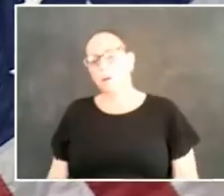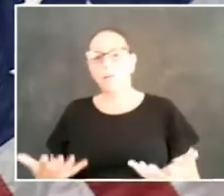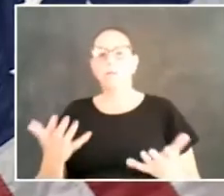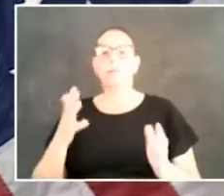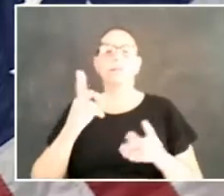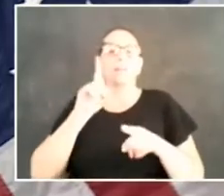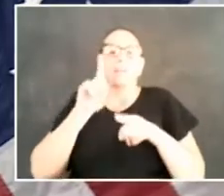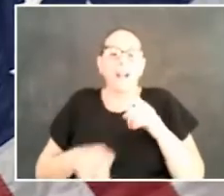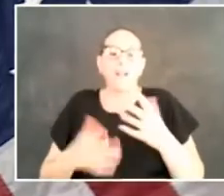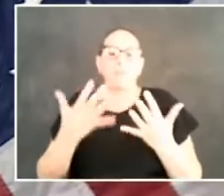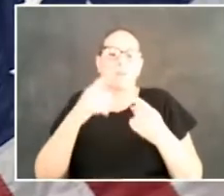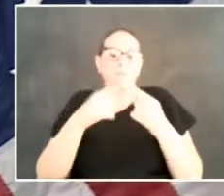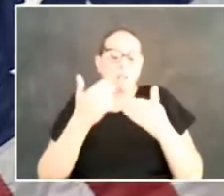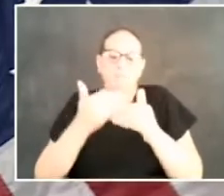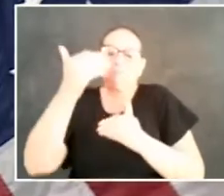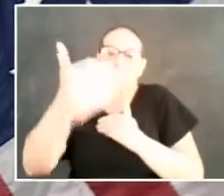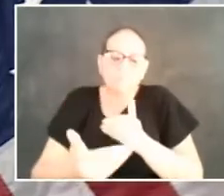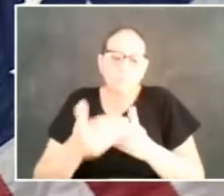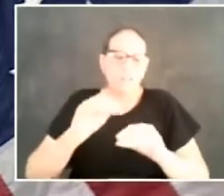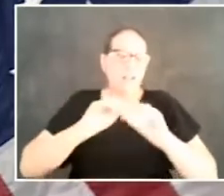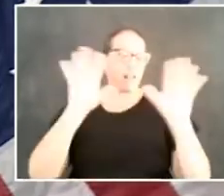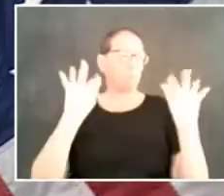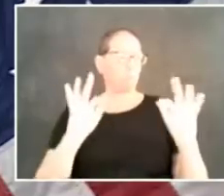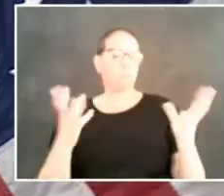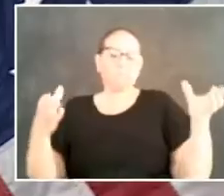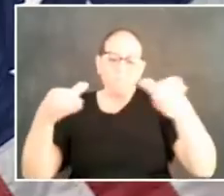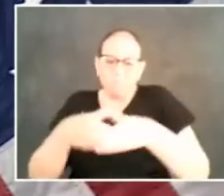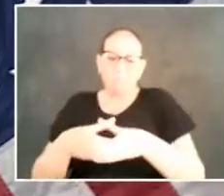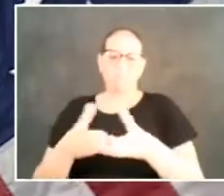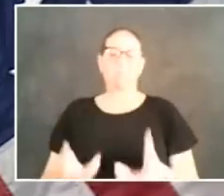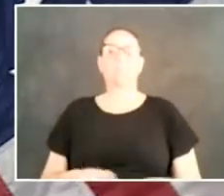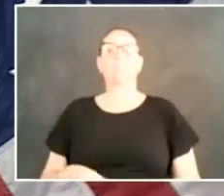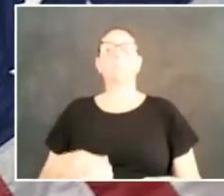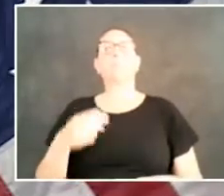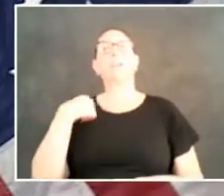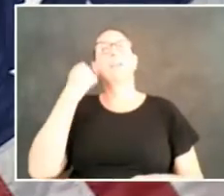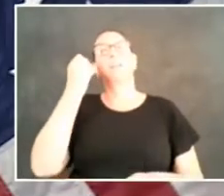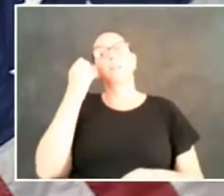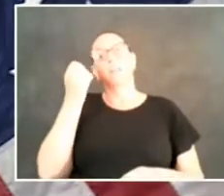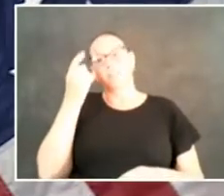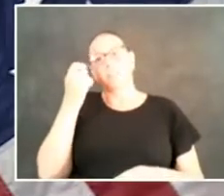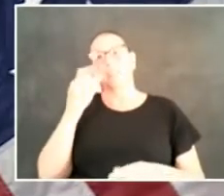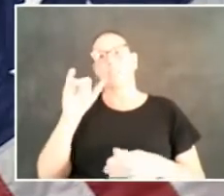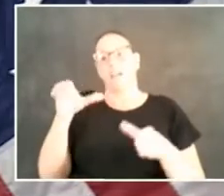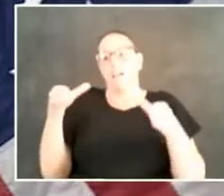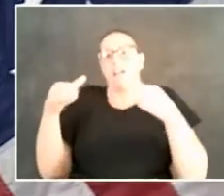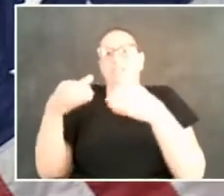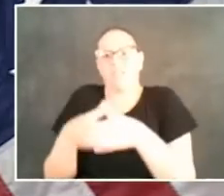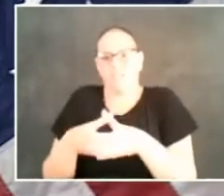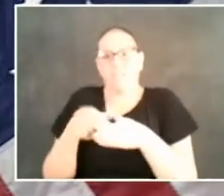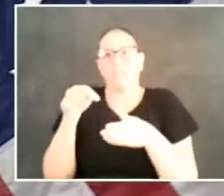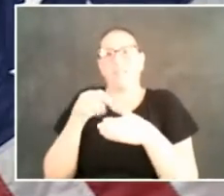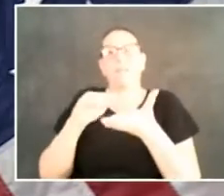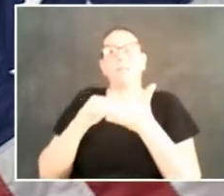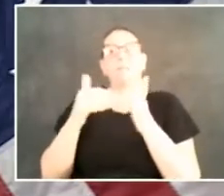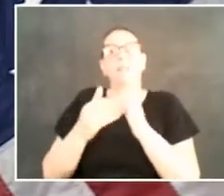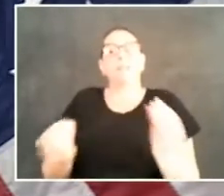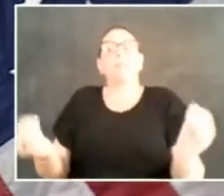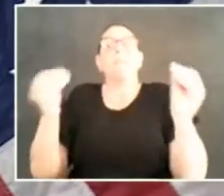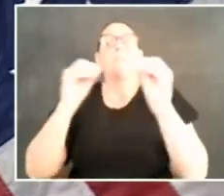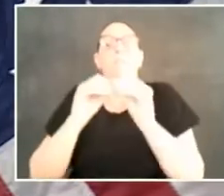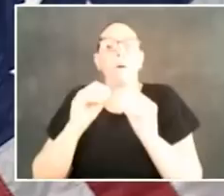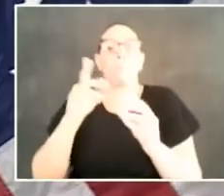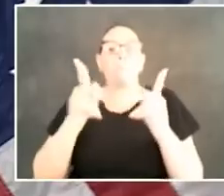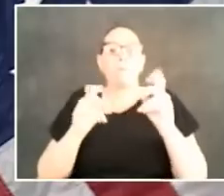lives. It's unacceptable in every community. So no, we cannot allow such gatherings to begin with. We have